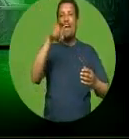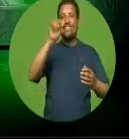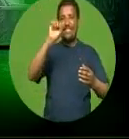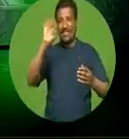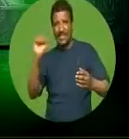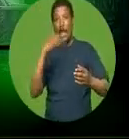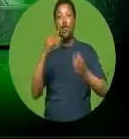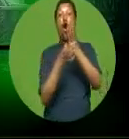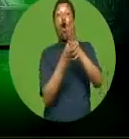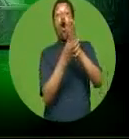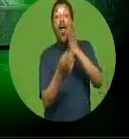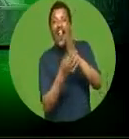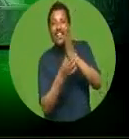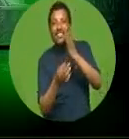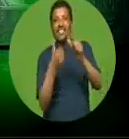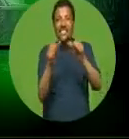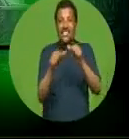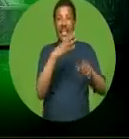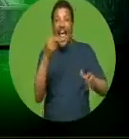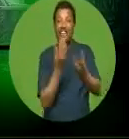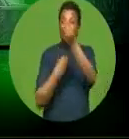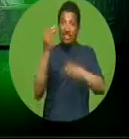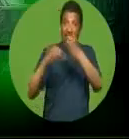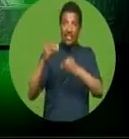oilseeds, and cash and industrial